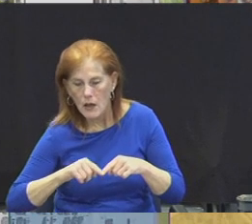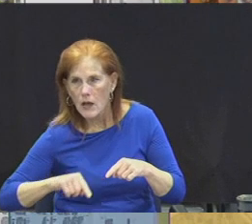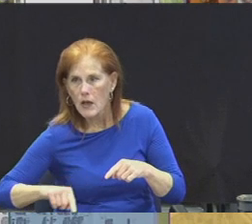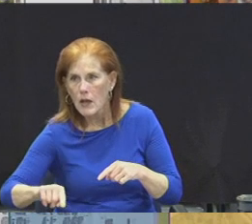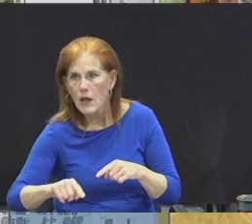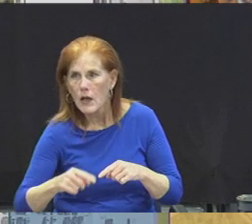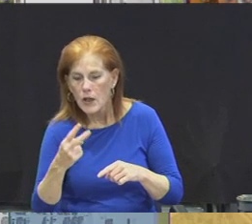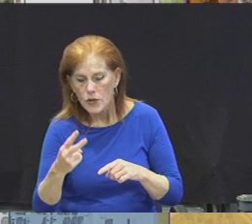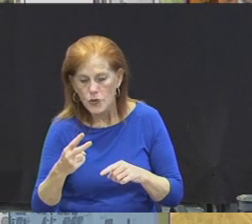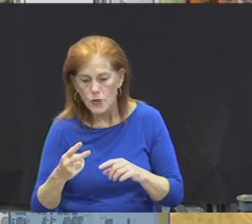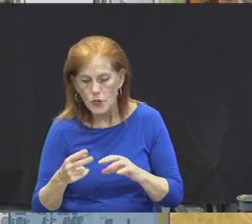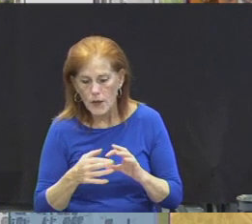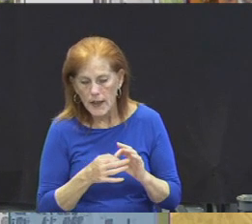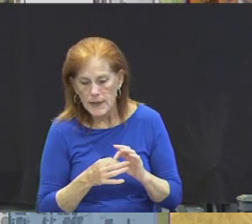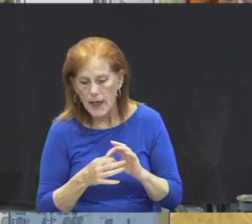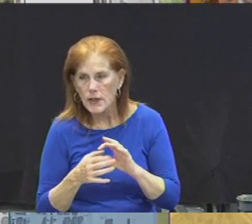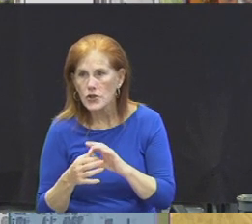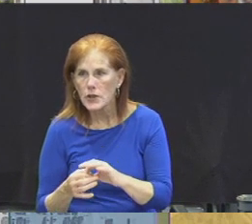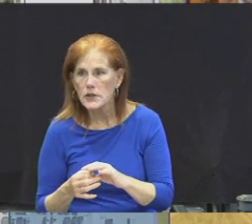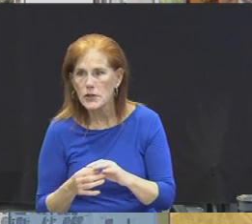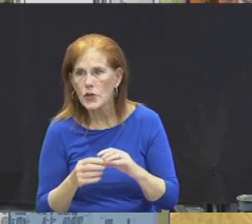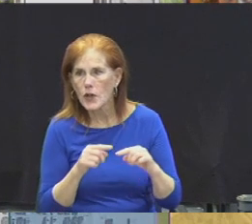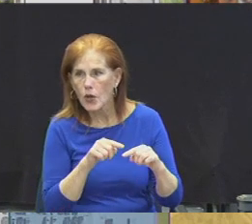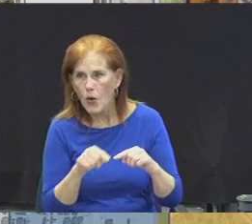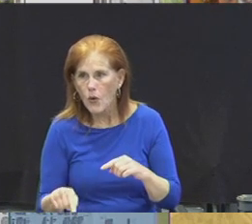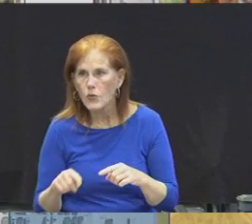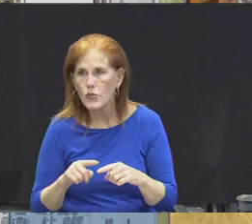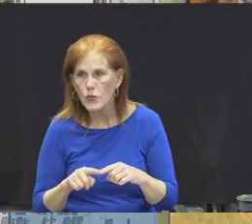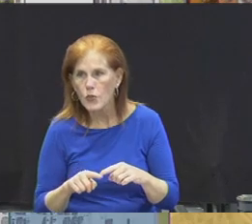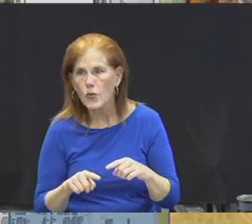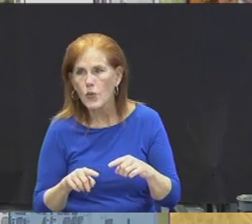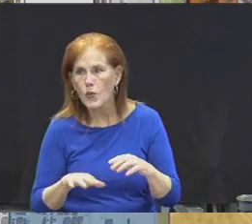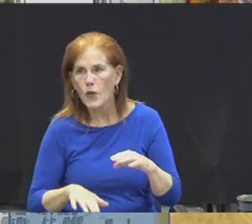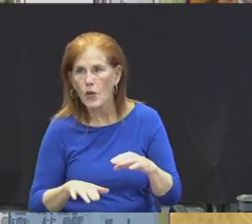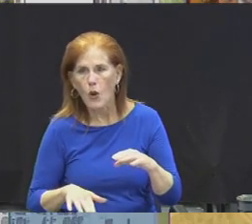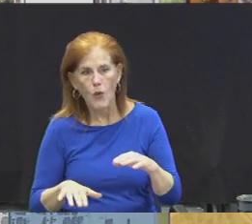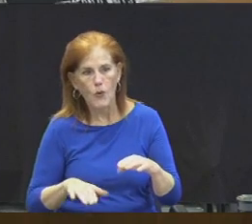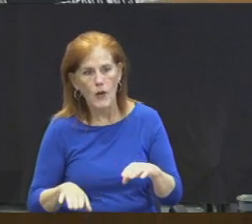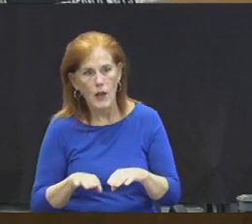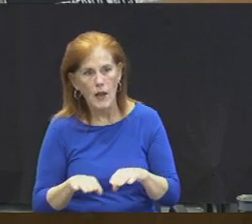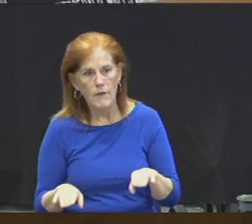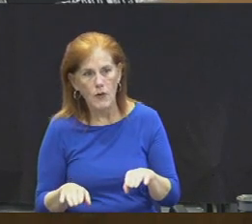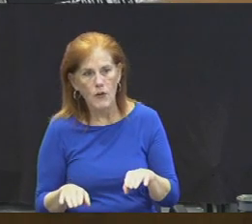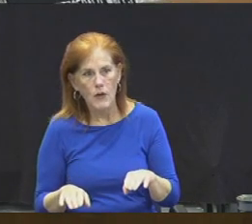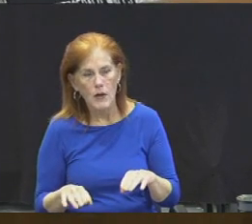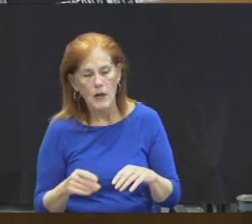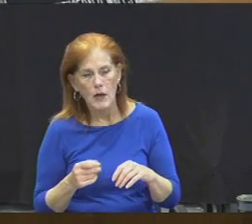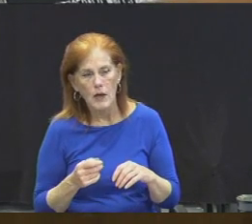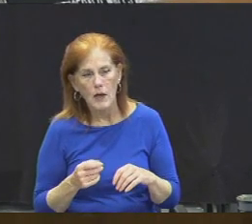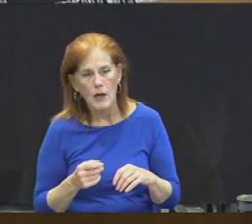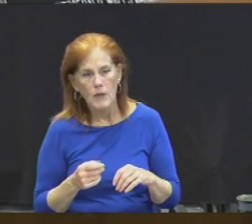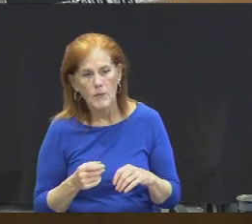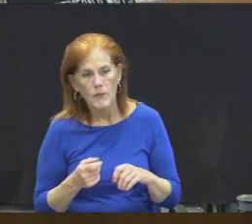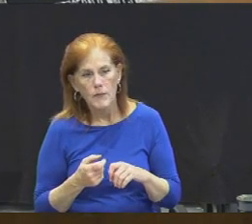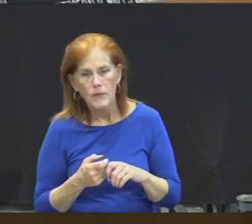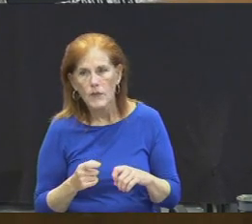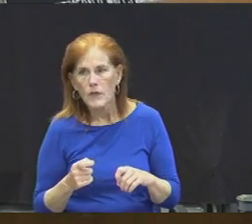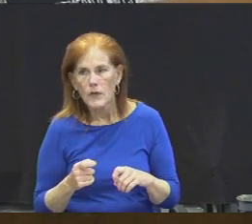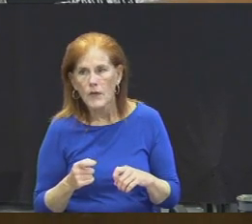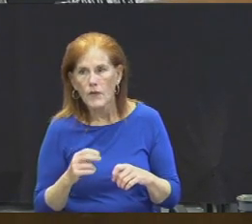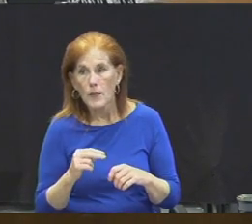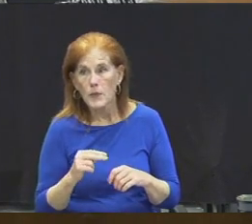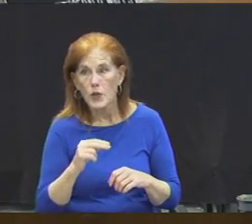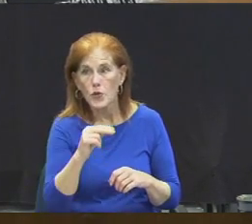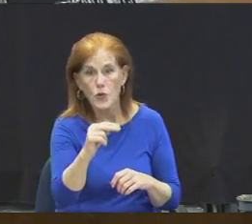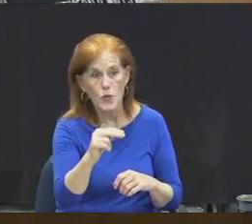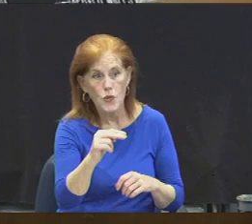2 connections, it gets you down to the lower level. Okay, and is there, from the north side, is